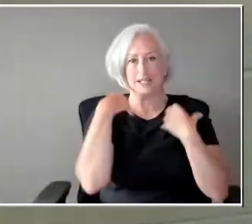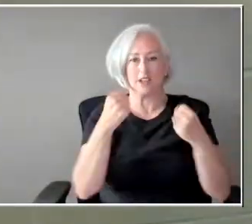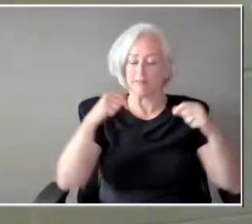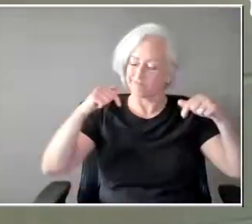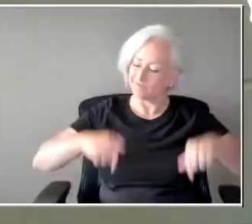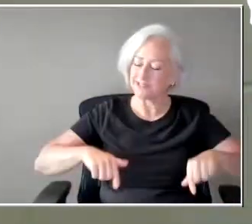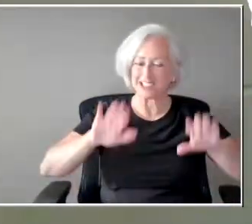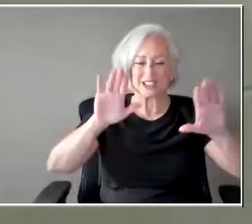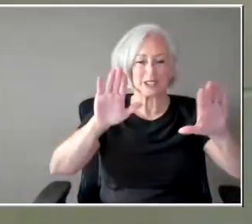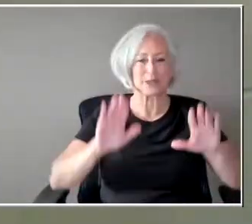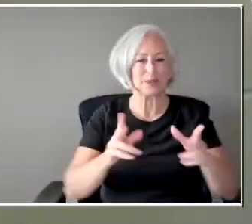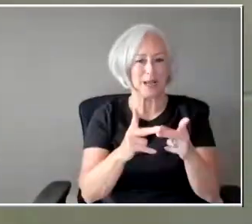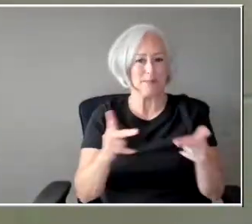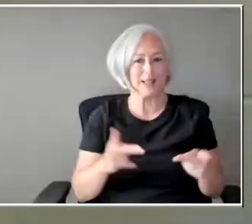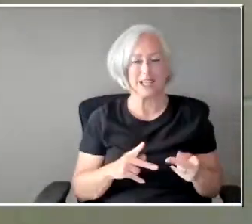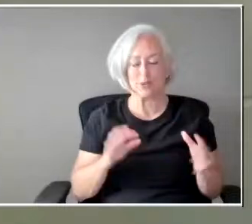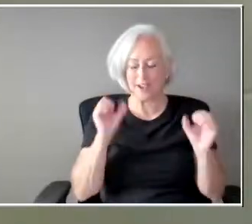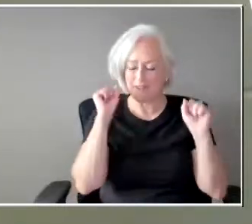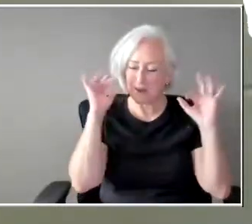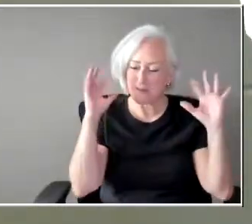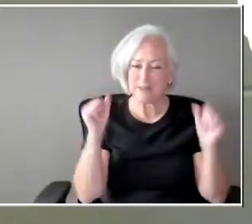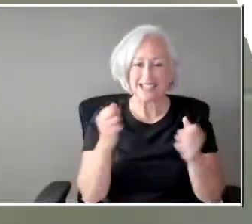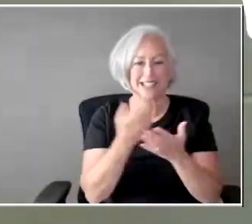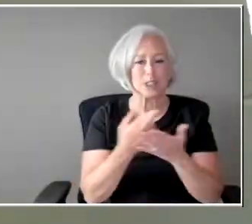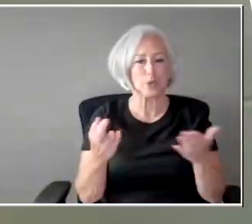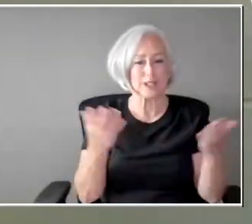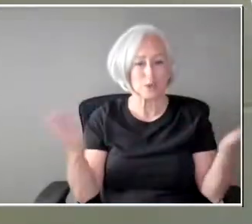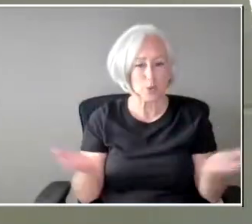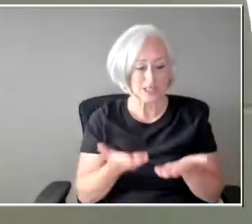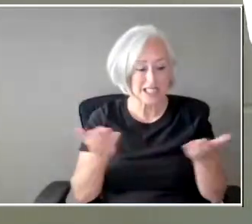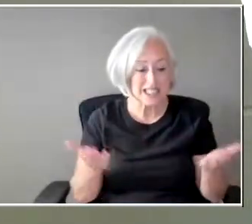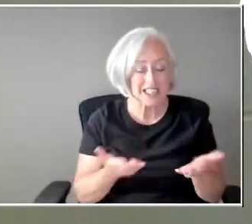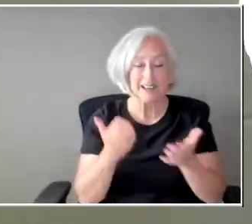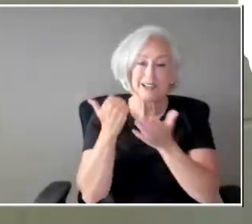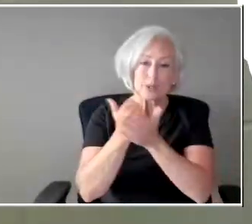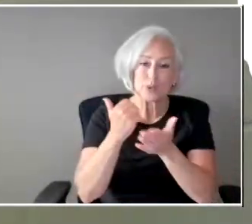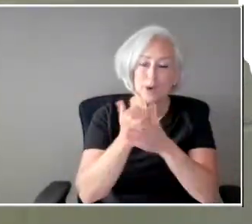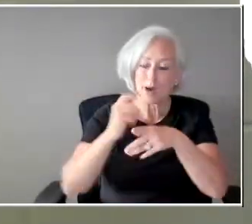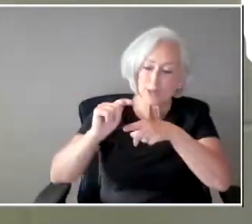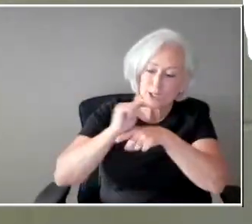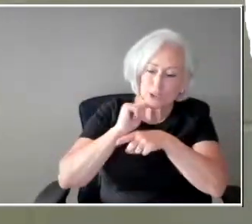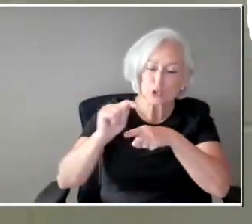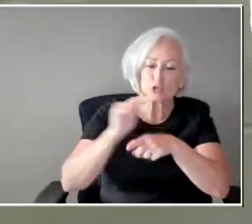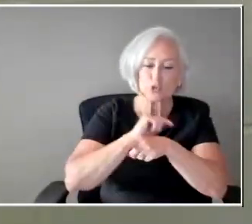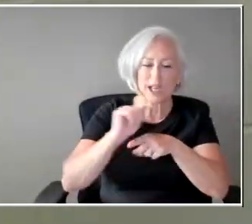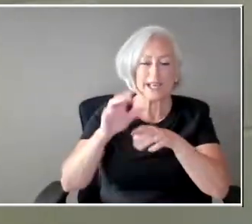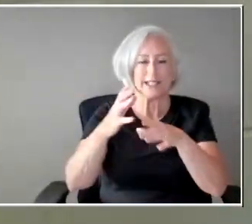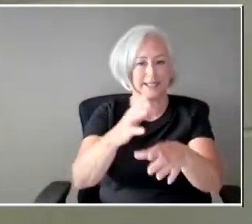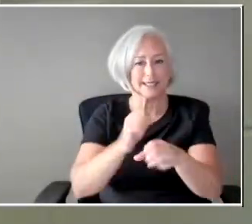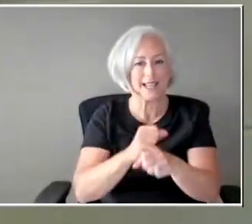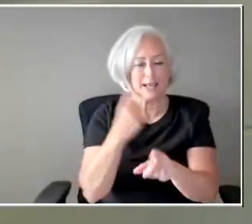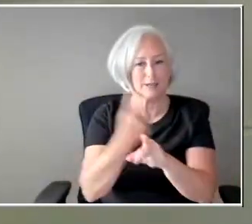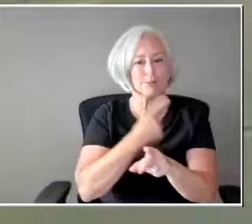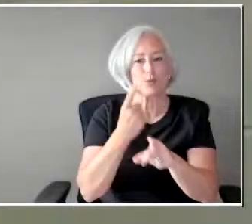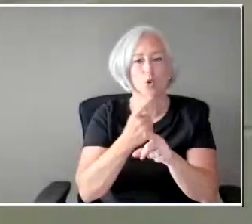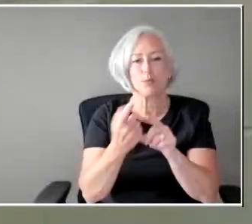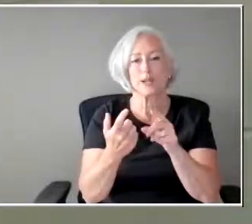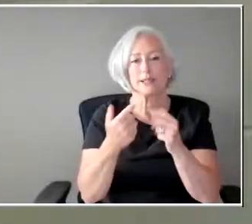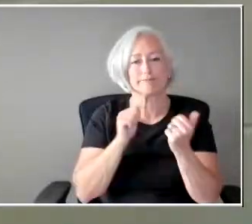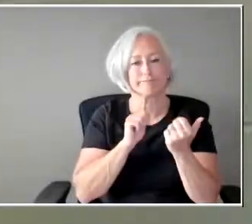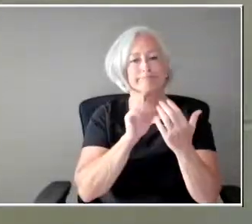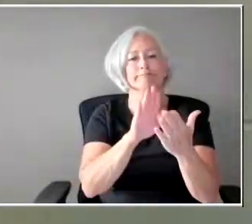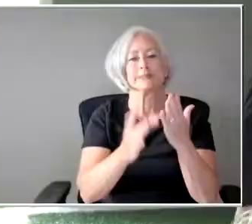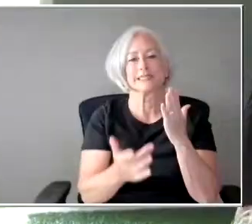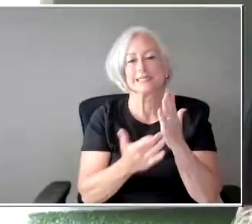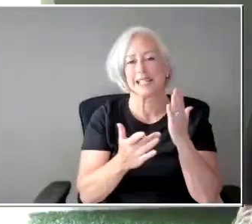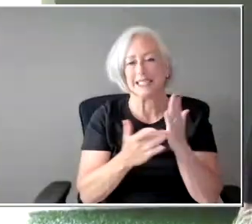great resources right here to help train and get the proper technique so that you can do it in a healthy manner as well.